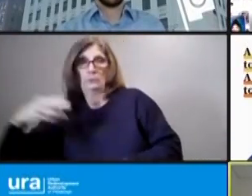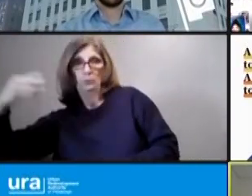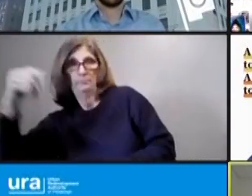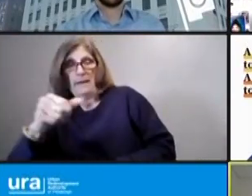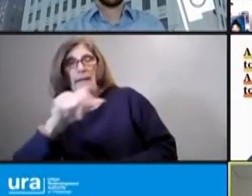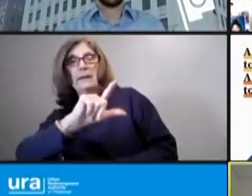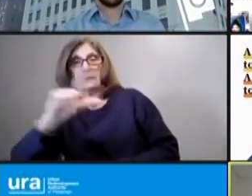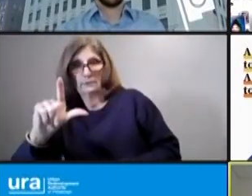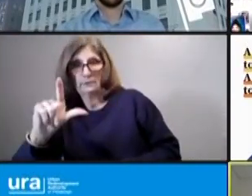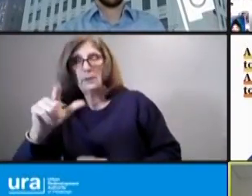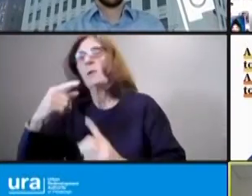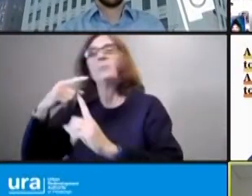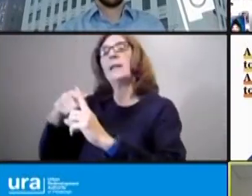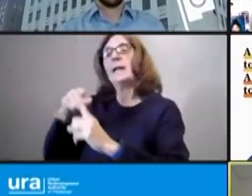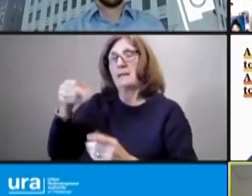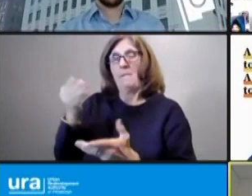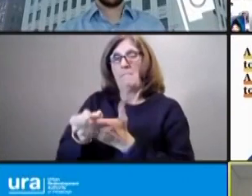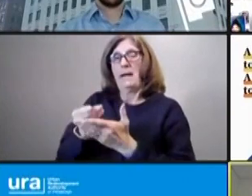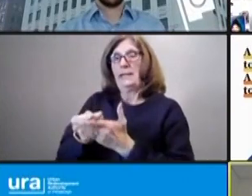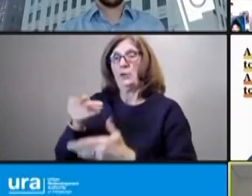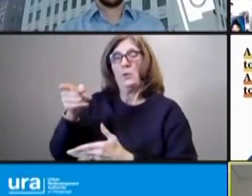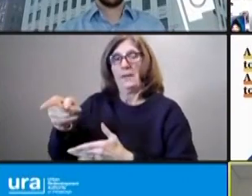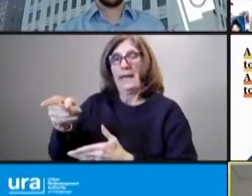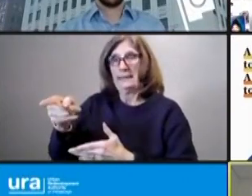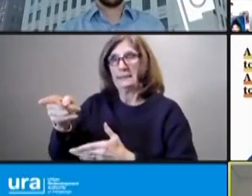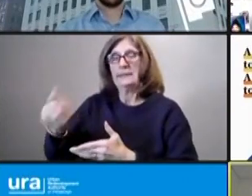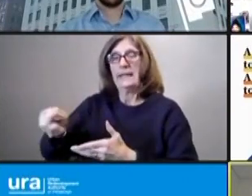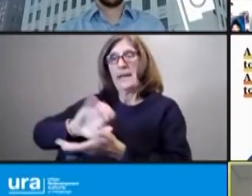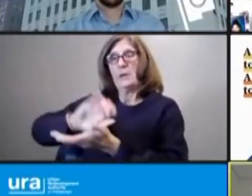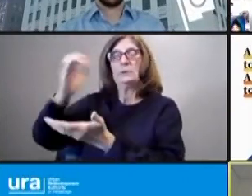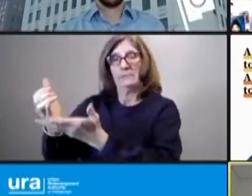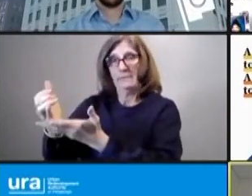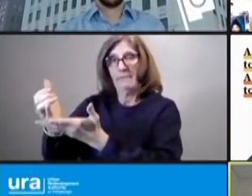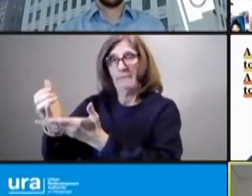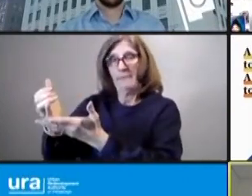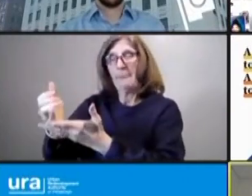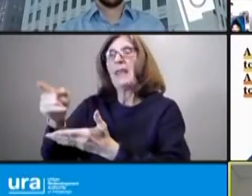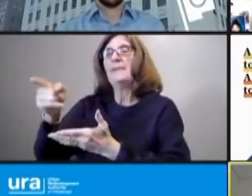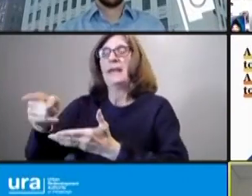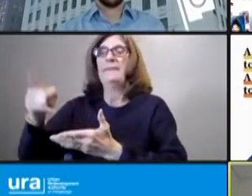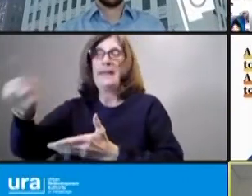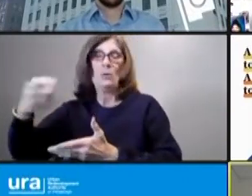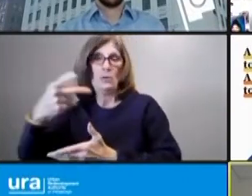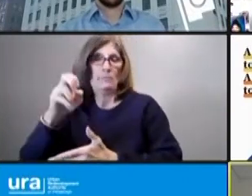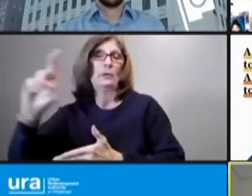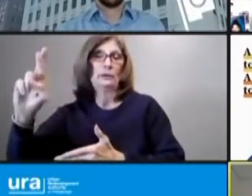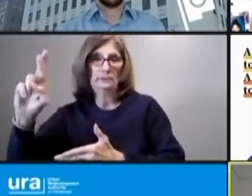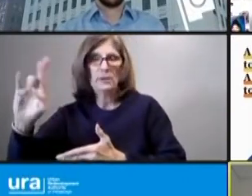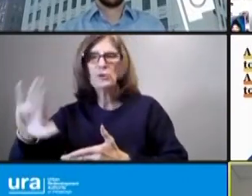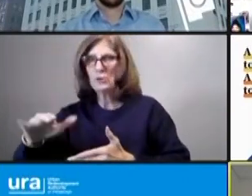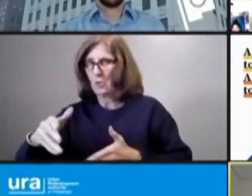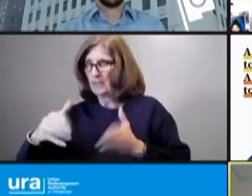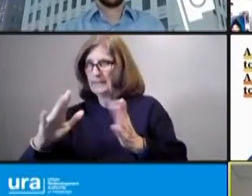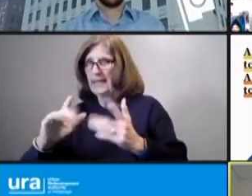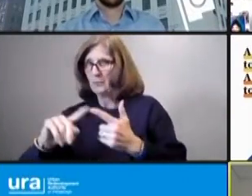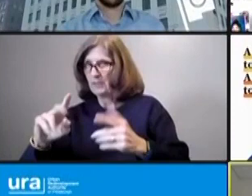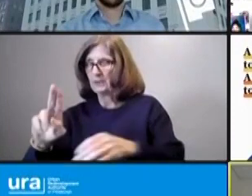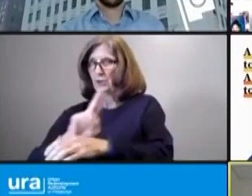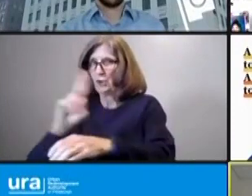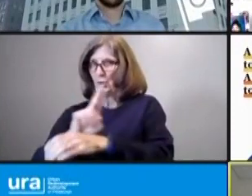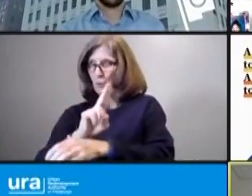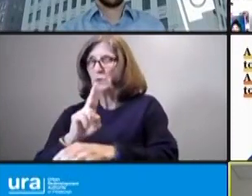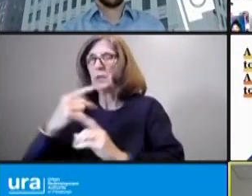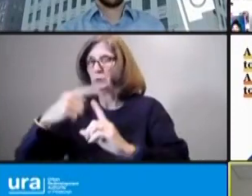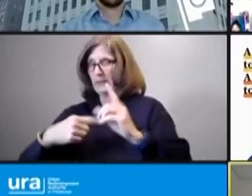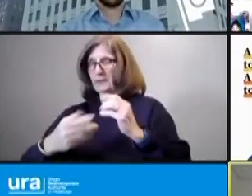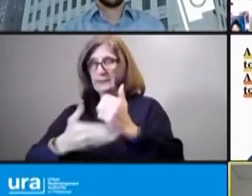the supersedious fund. And then the supersedious fund will make payment to PUR. So it allows us to use rental assistance money to reimburse PUR so that PUR